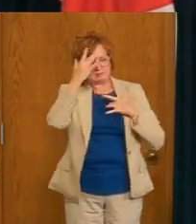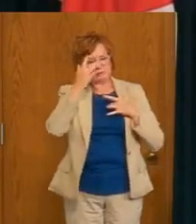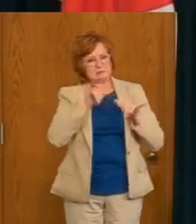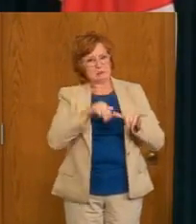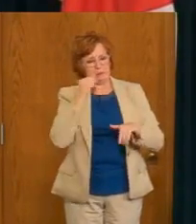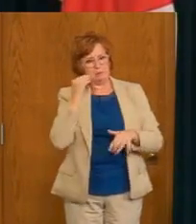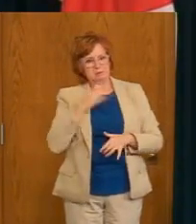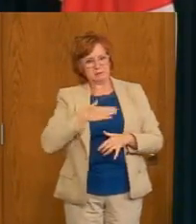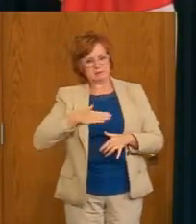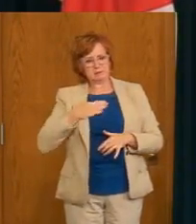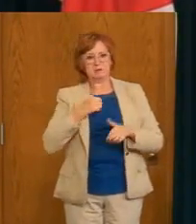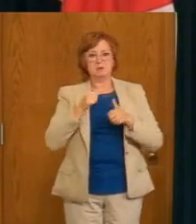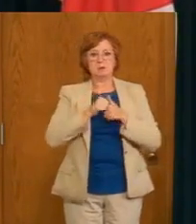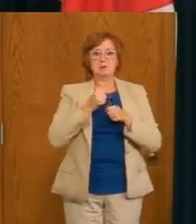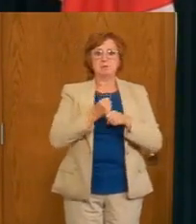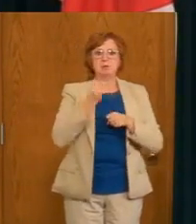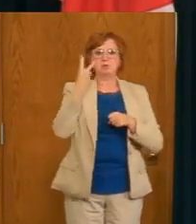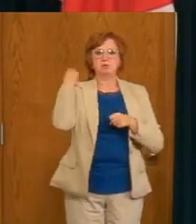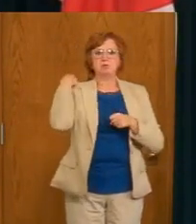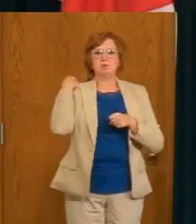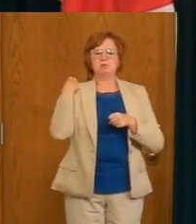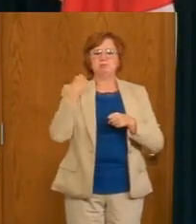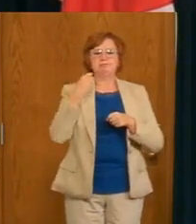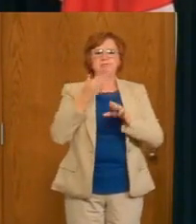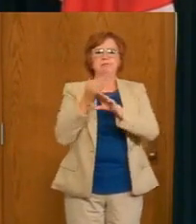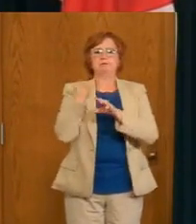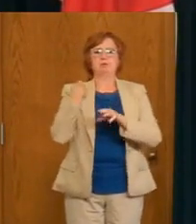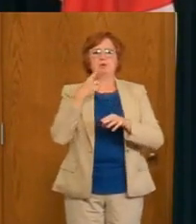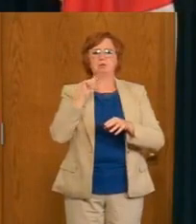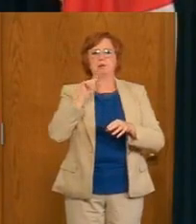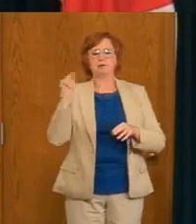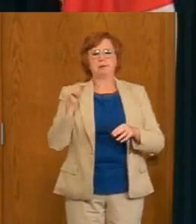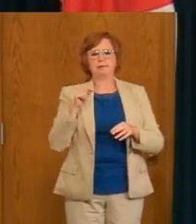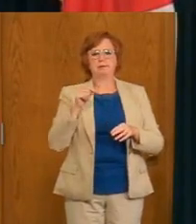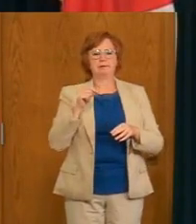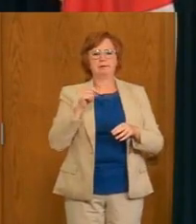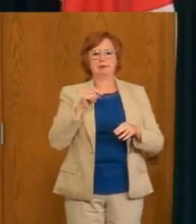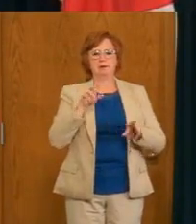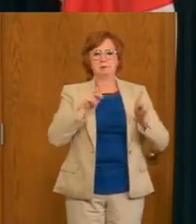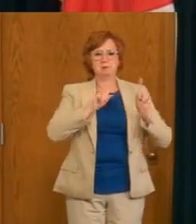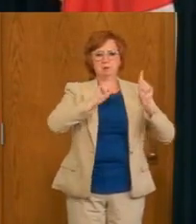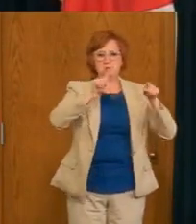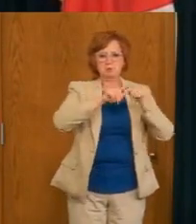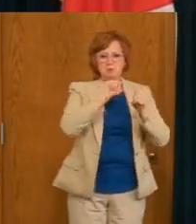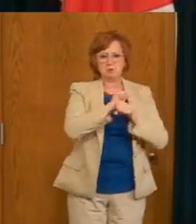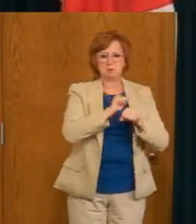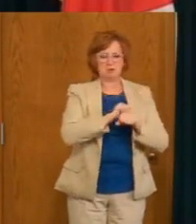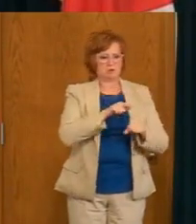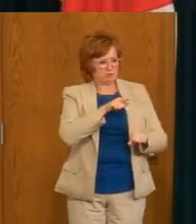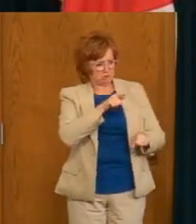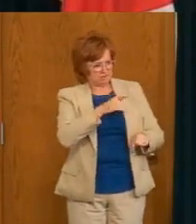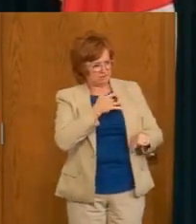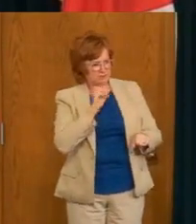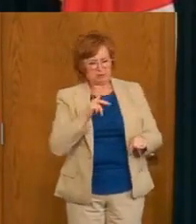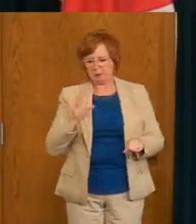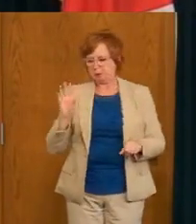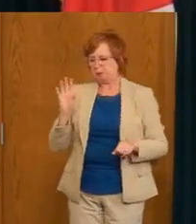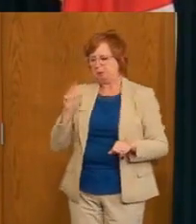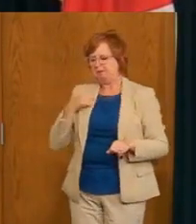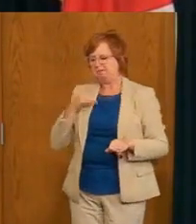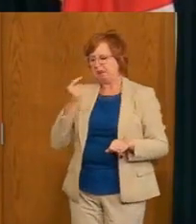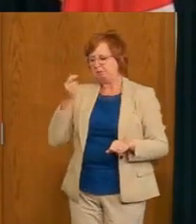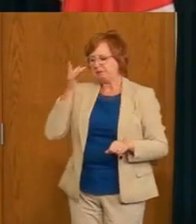to inform you and advise you that you need to isolate. I think that will continue, and we need to just keep that as part of our plans. And